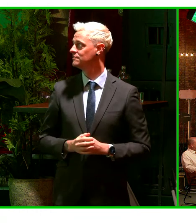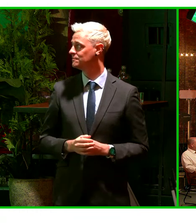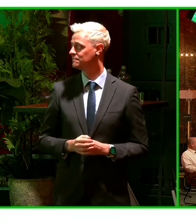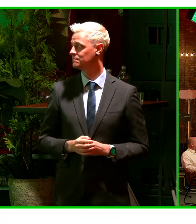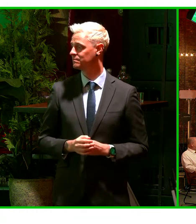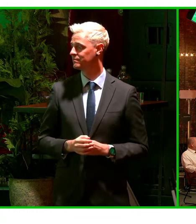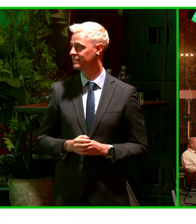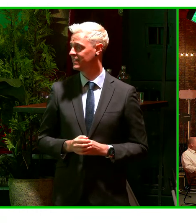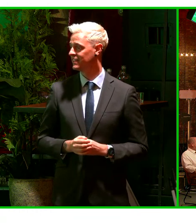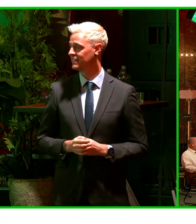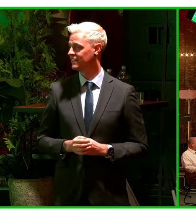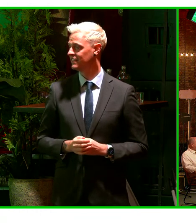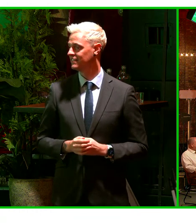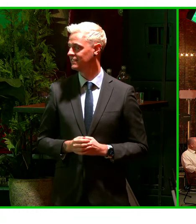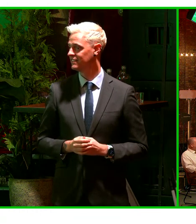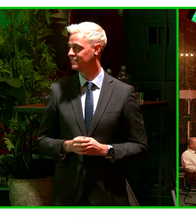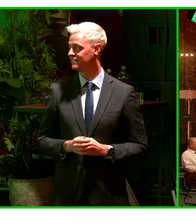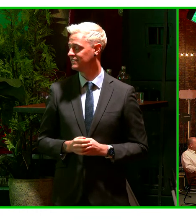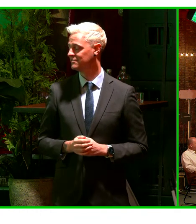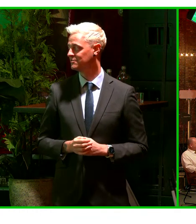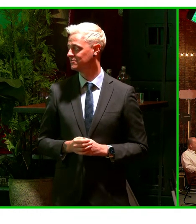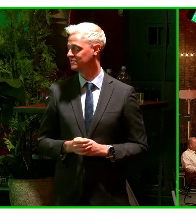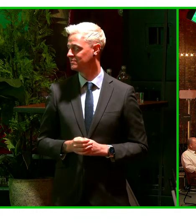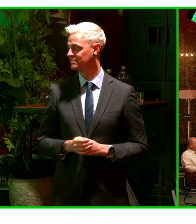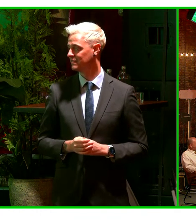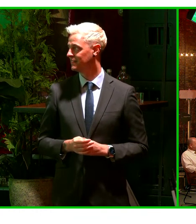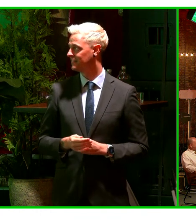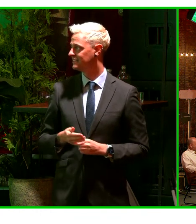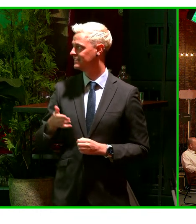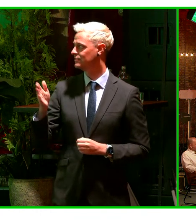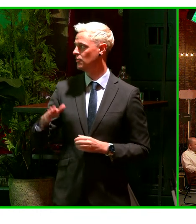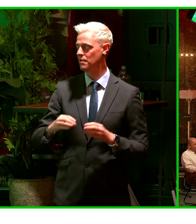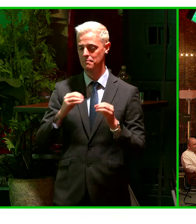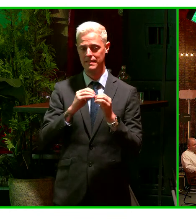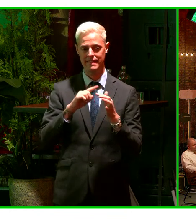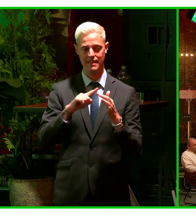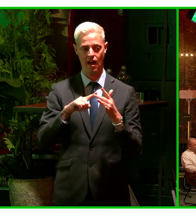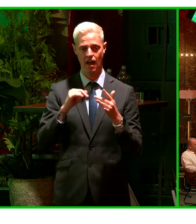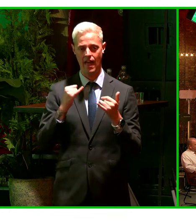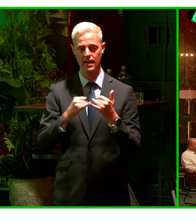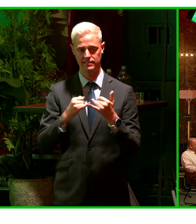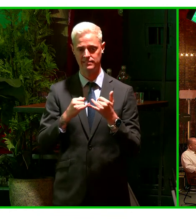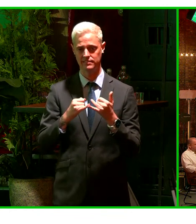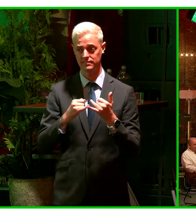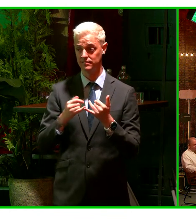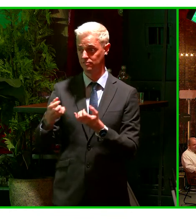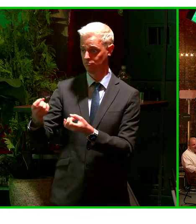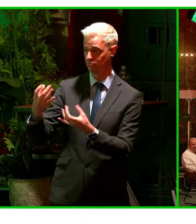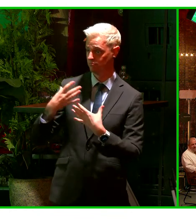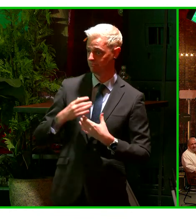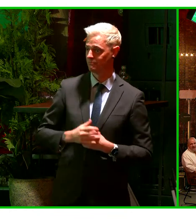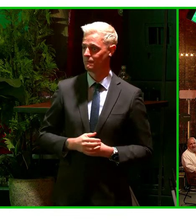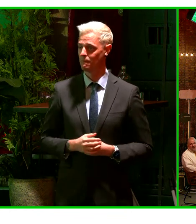So if he wants to come in and just talk a bit about it from the BEIS, that'd be. Thank